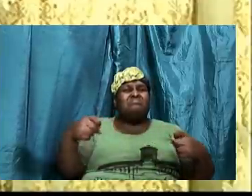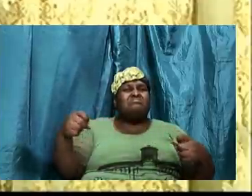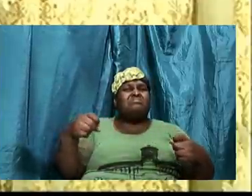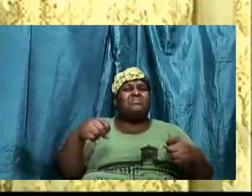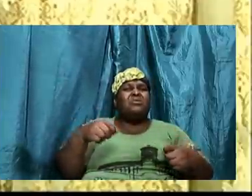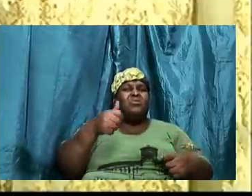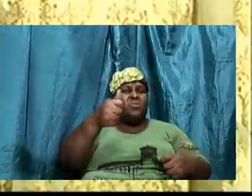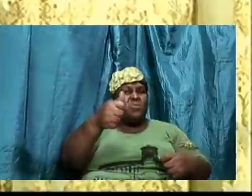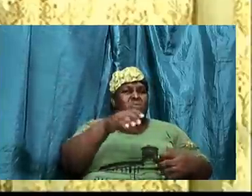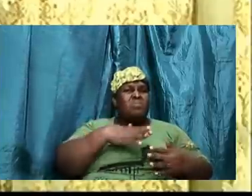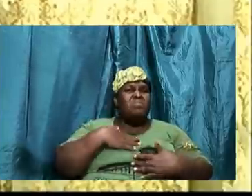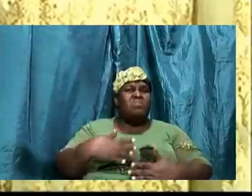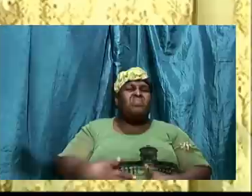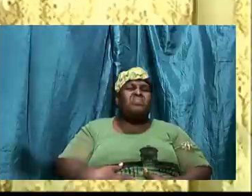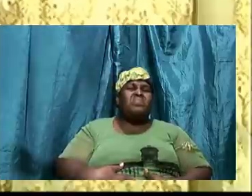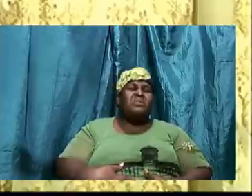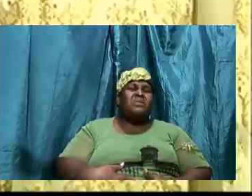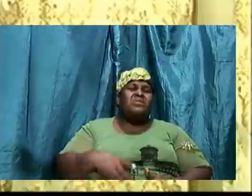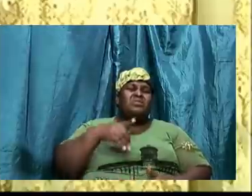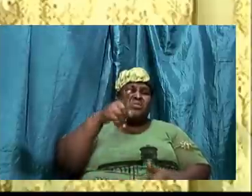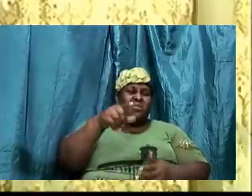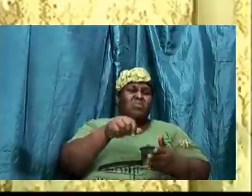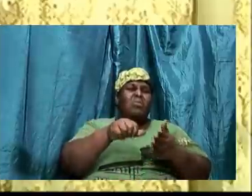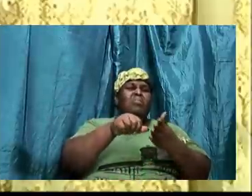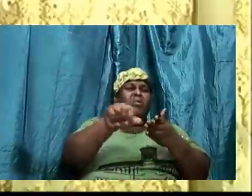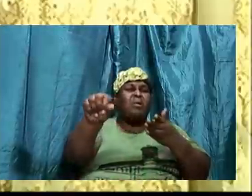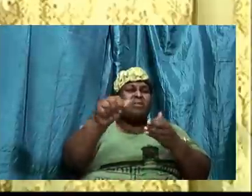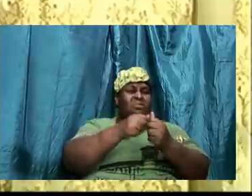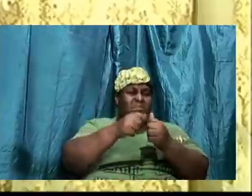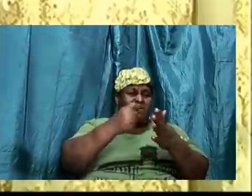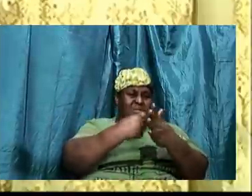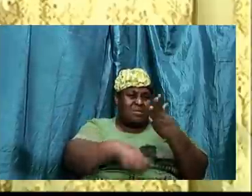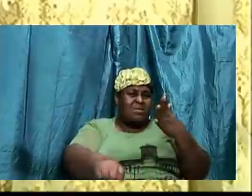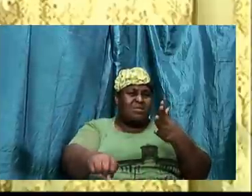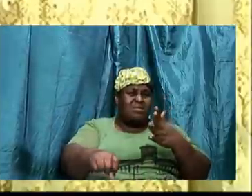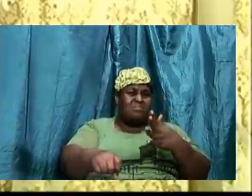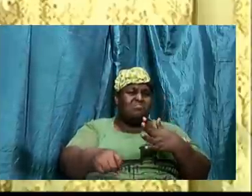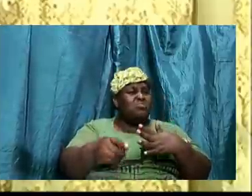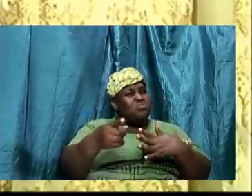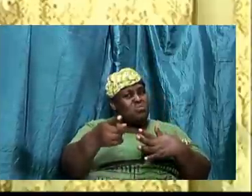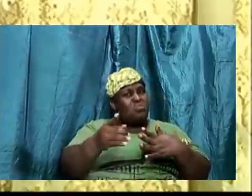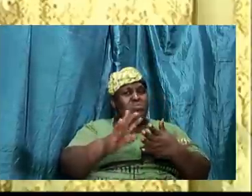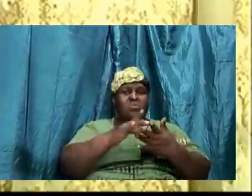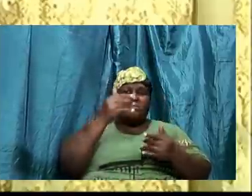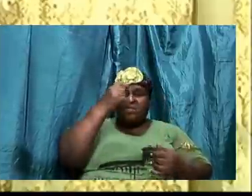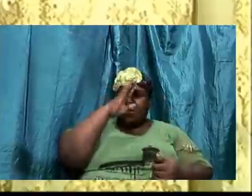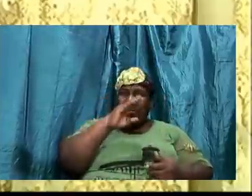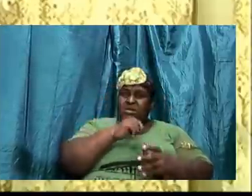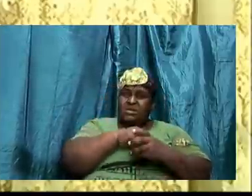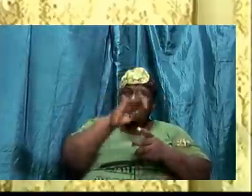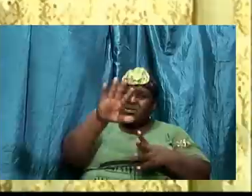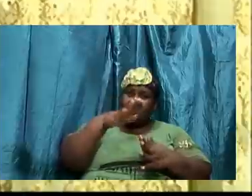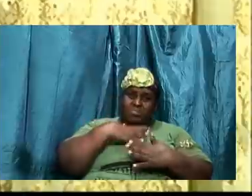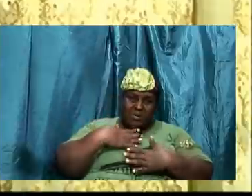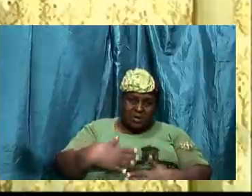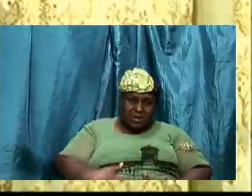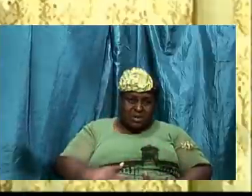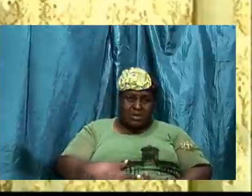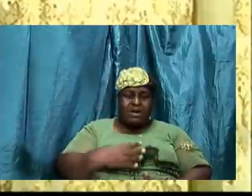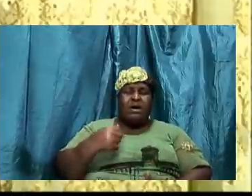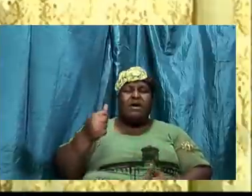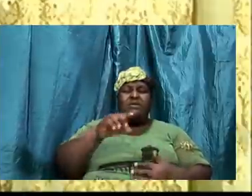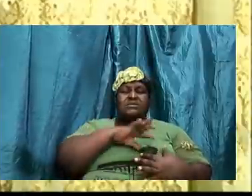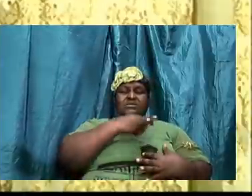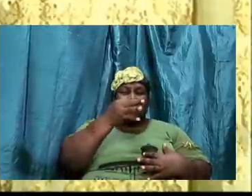we are bought with a price. Therefore, glorify God in your body and in your spirit, which are